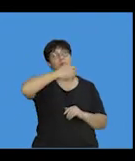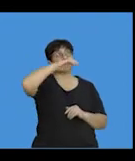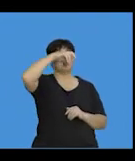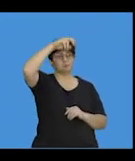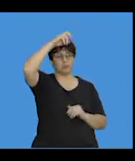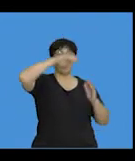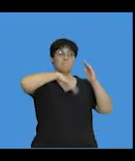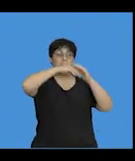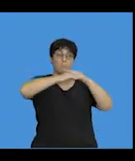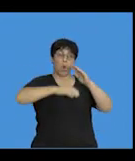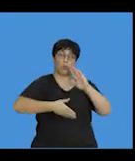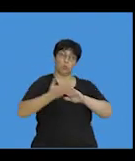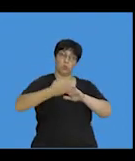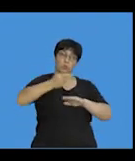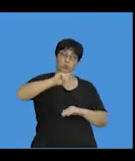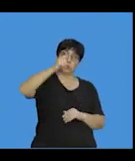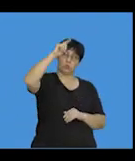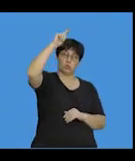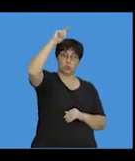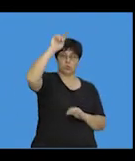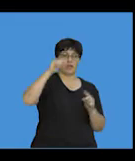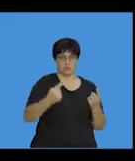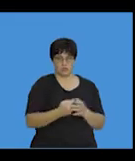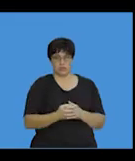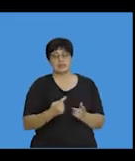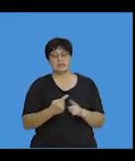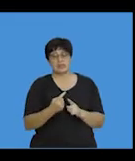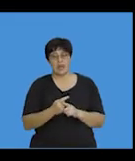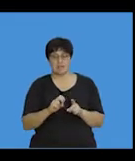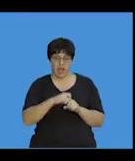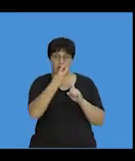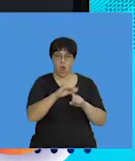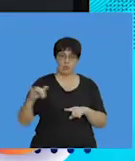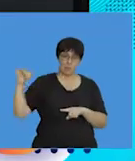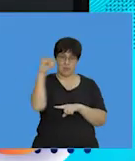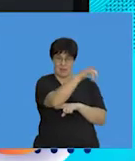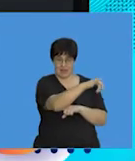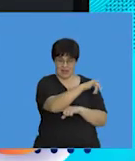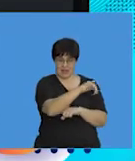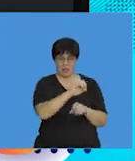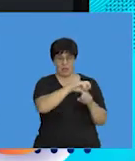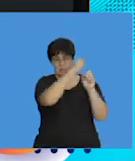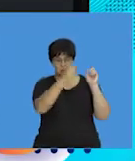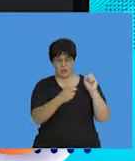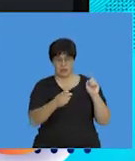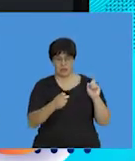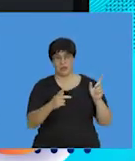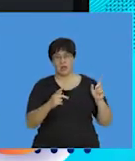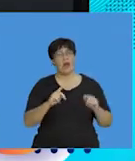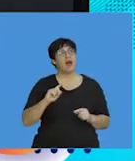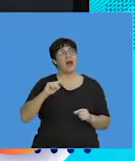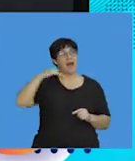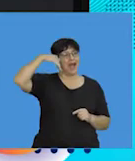prevents further acceleration. Skydivers experience terminal velocity. You have to have something falling from